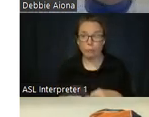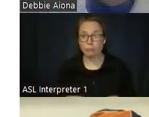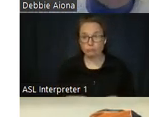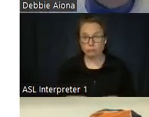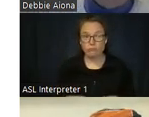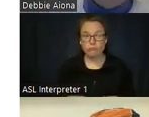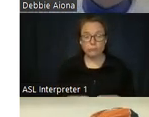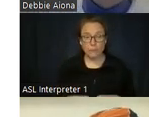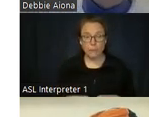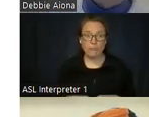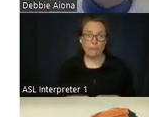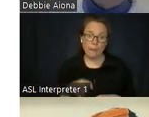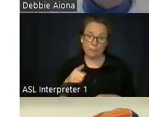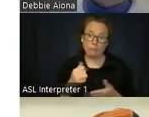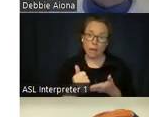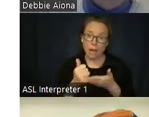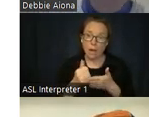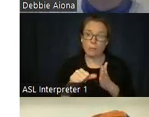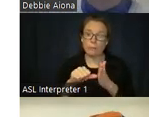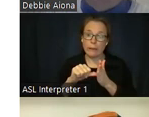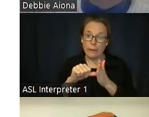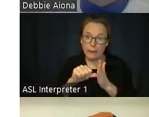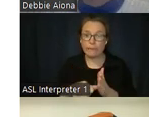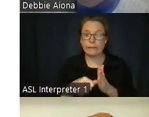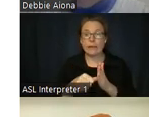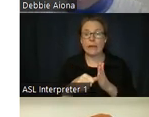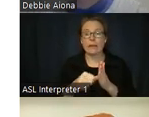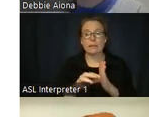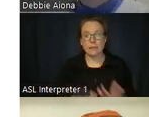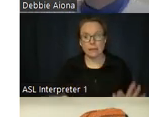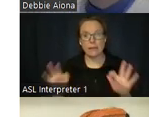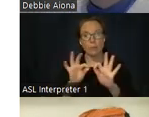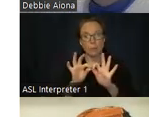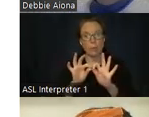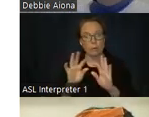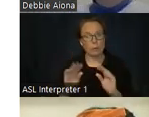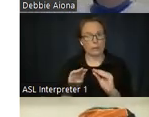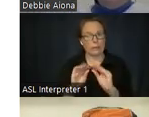further emphasis to the importance of transparency, you know, so,